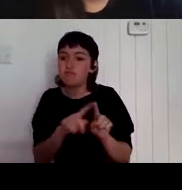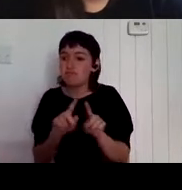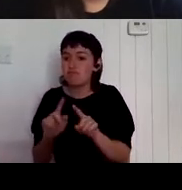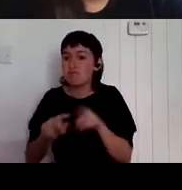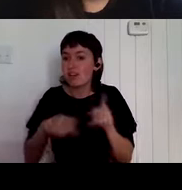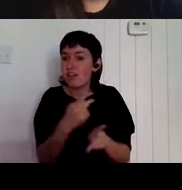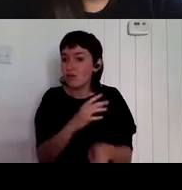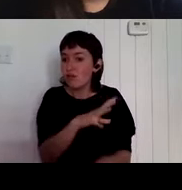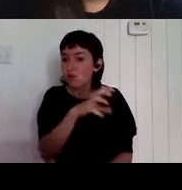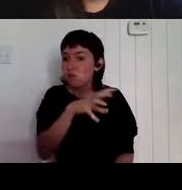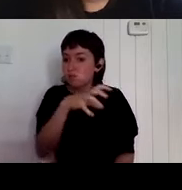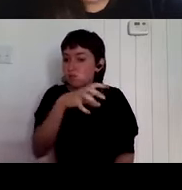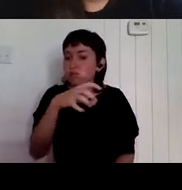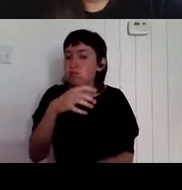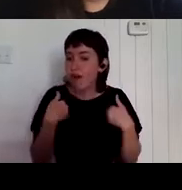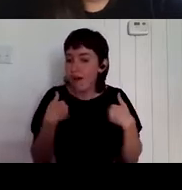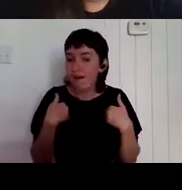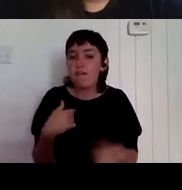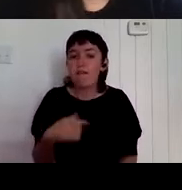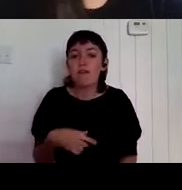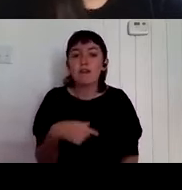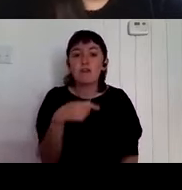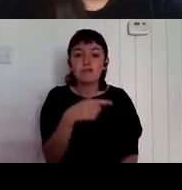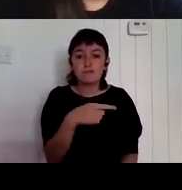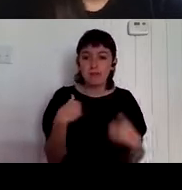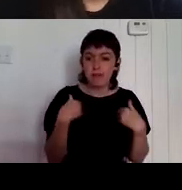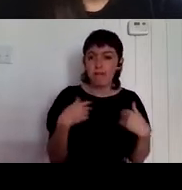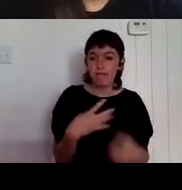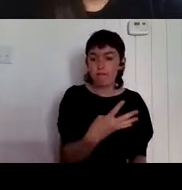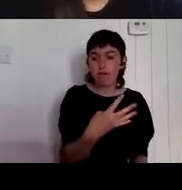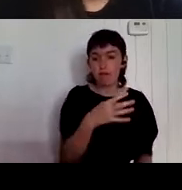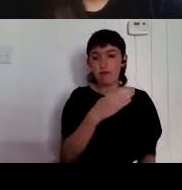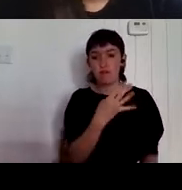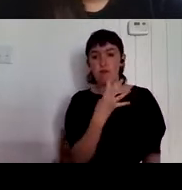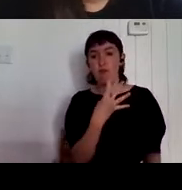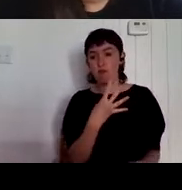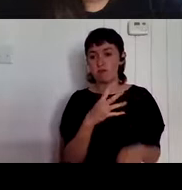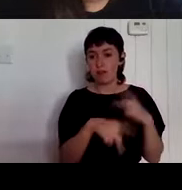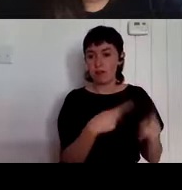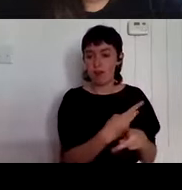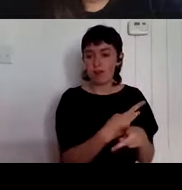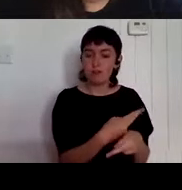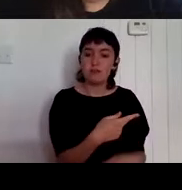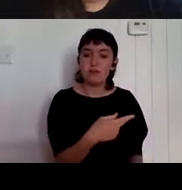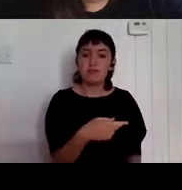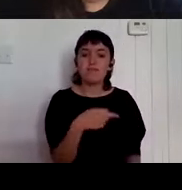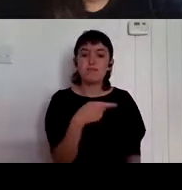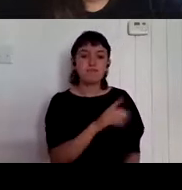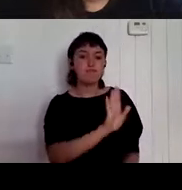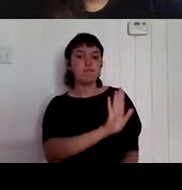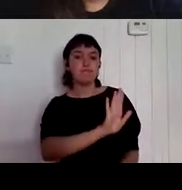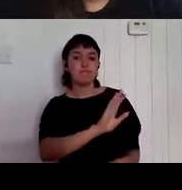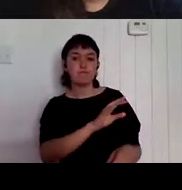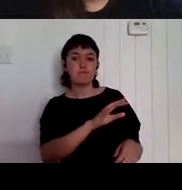Clidia has its own GFP. It actually has four types of them, but so this is its own set of GFP and it labels